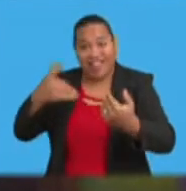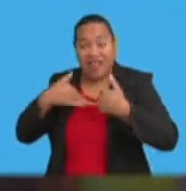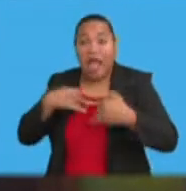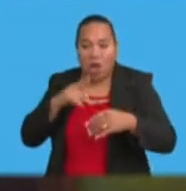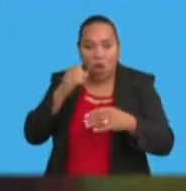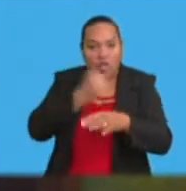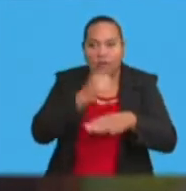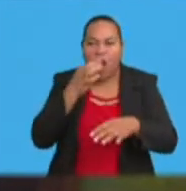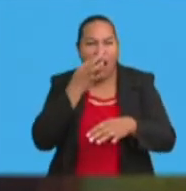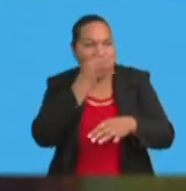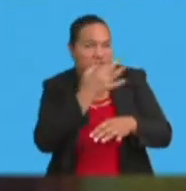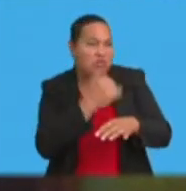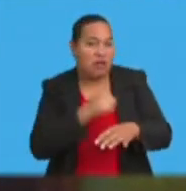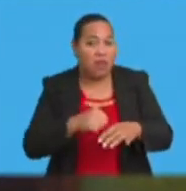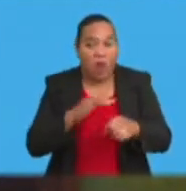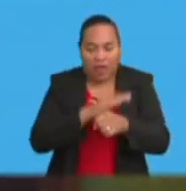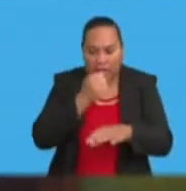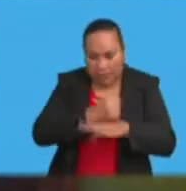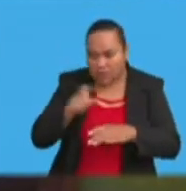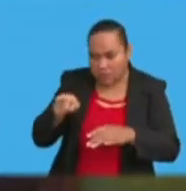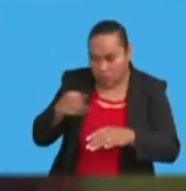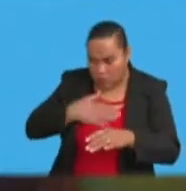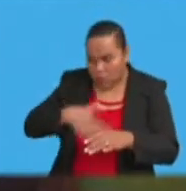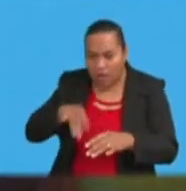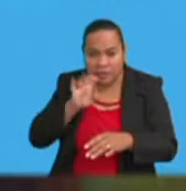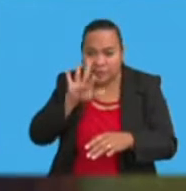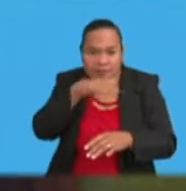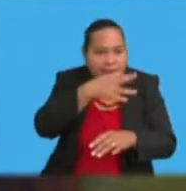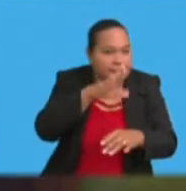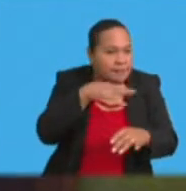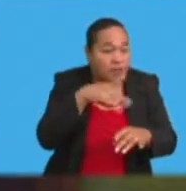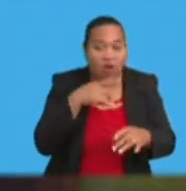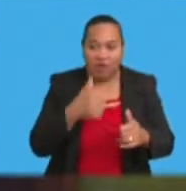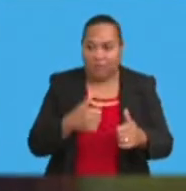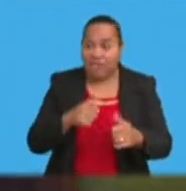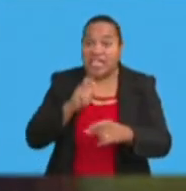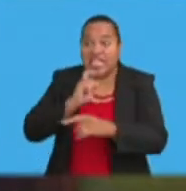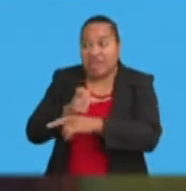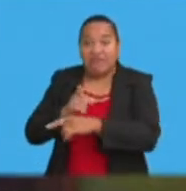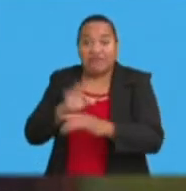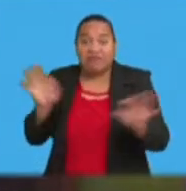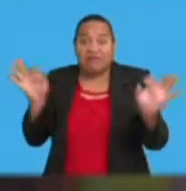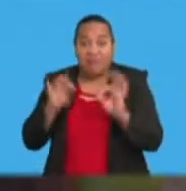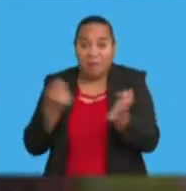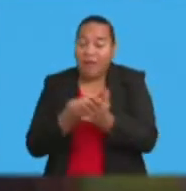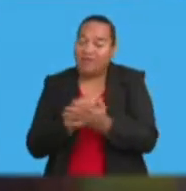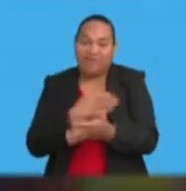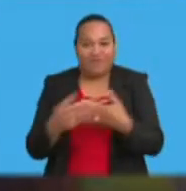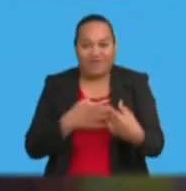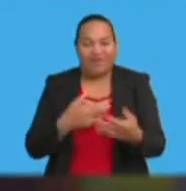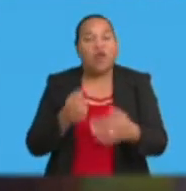sure that you will be able to take up that opportunity, even if you don't have money in your pocket. Even if you don't have money, we'll open up